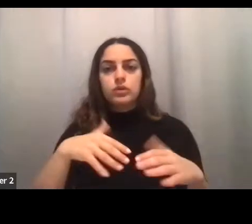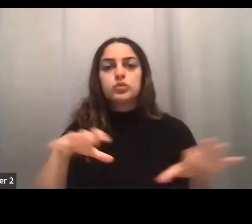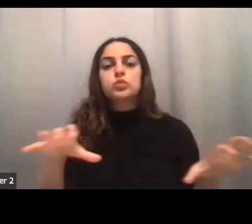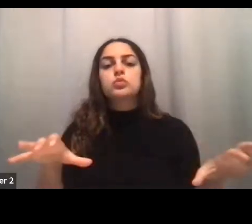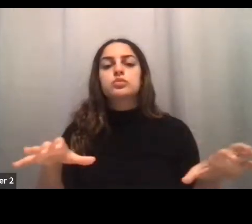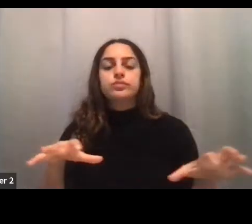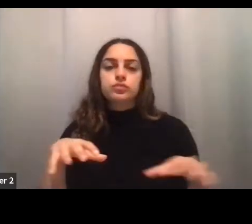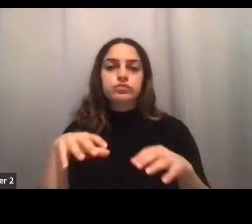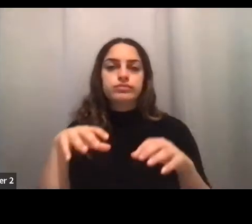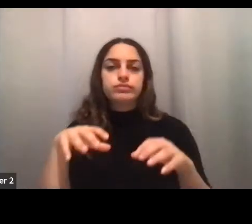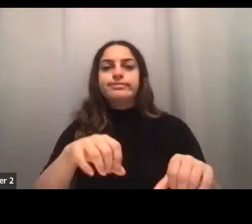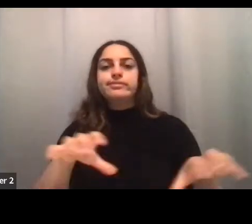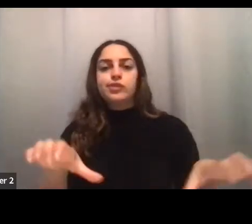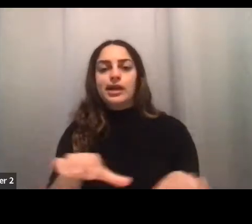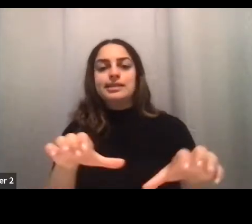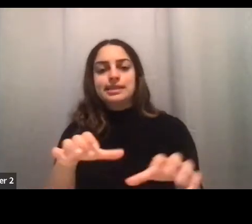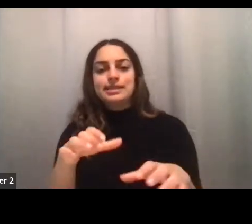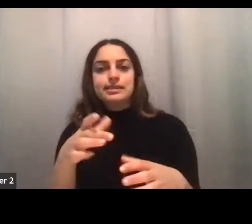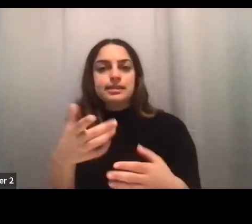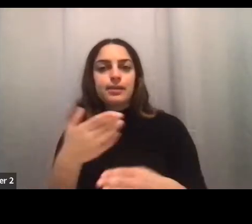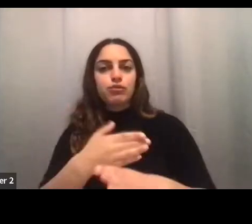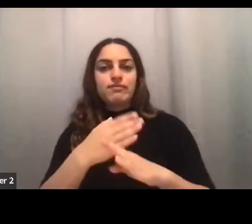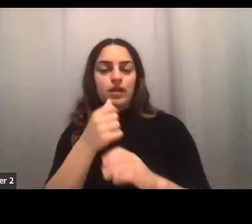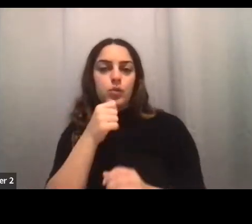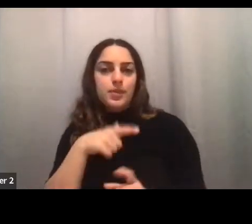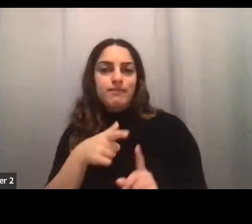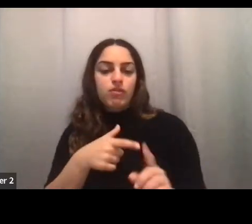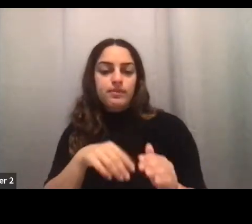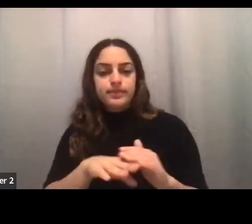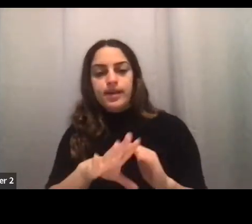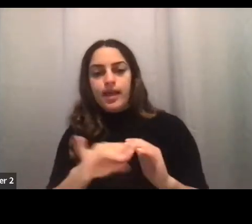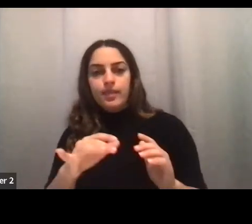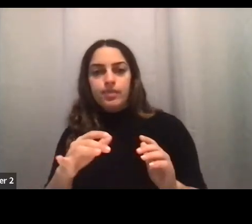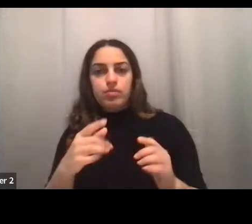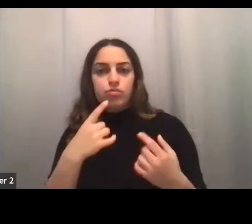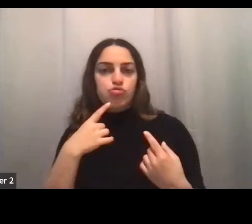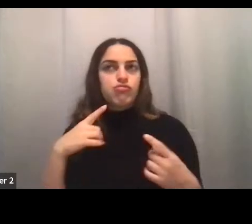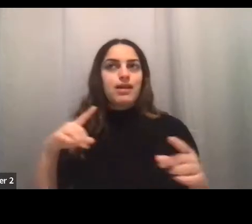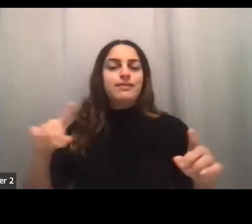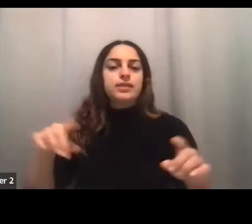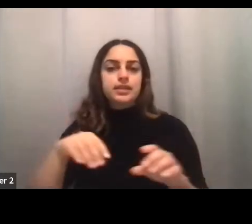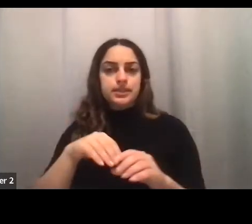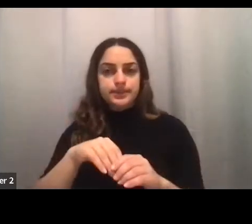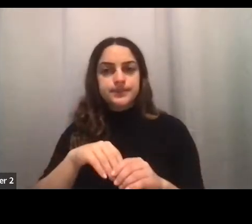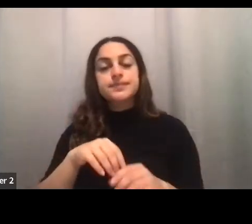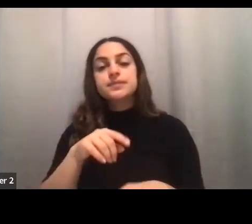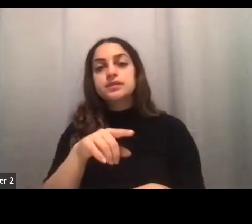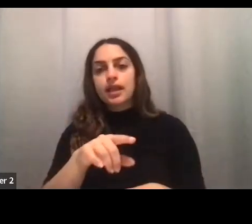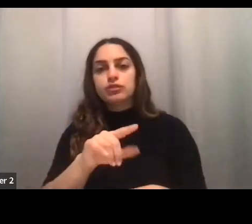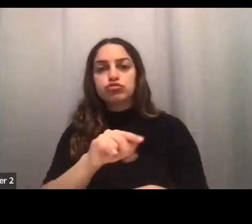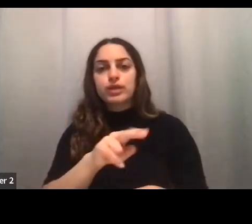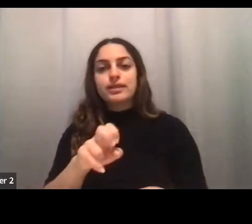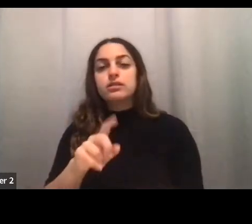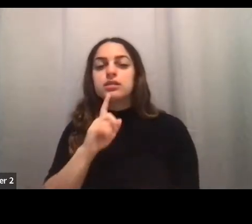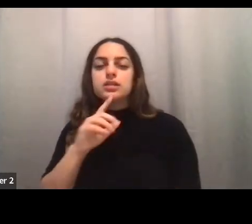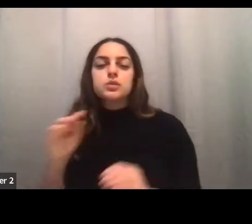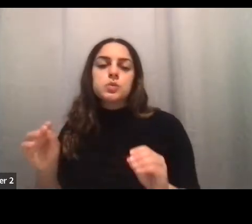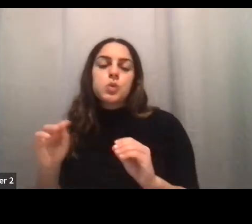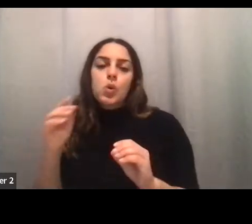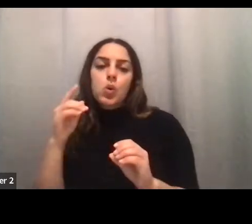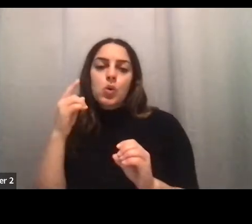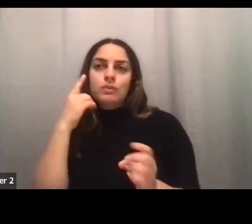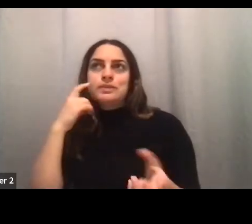women from entering and thriving in the trades it's no mystery how to achieve respectful workplaces in the